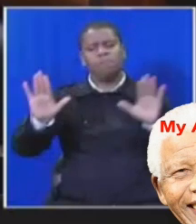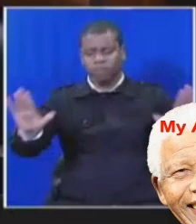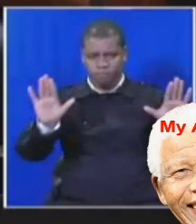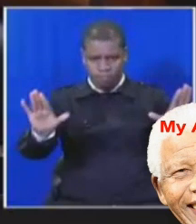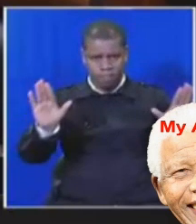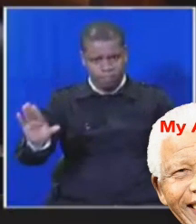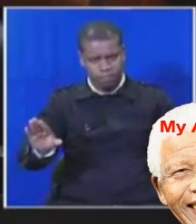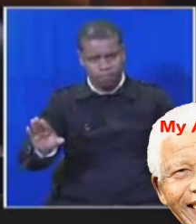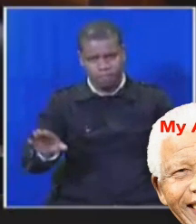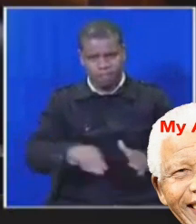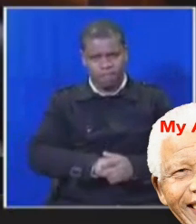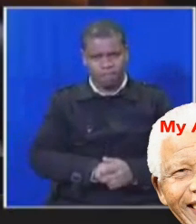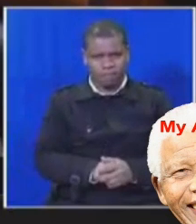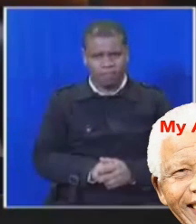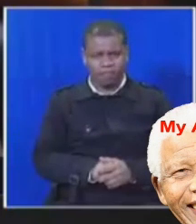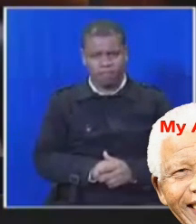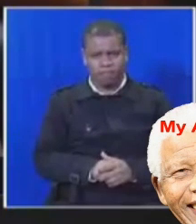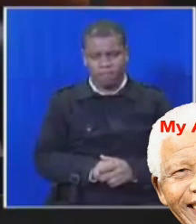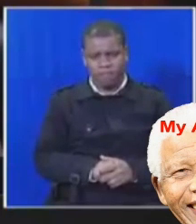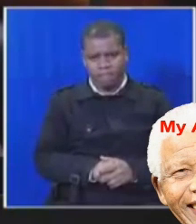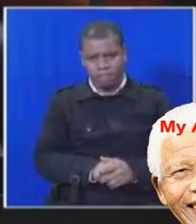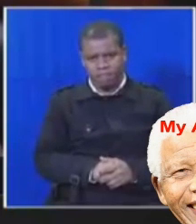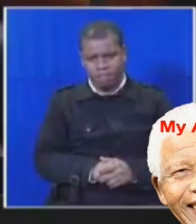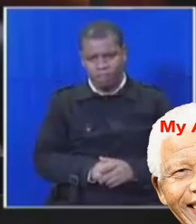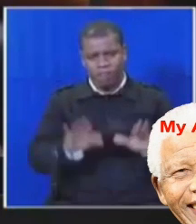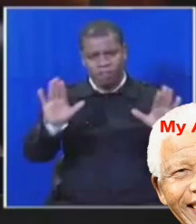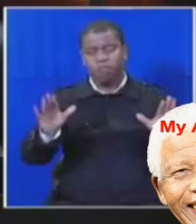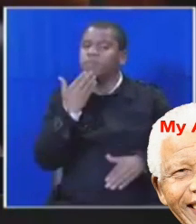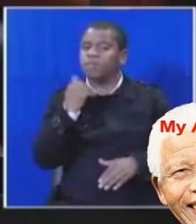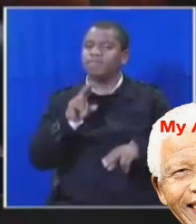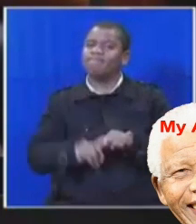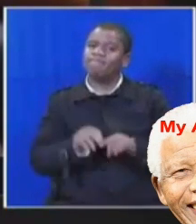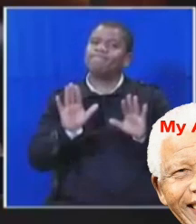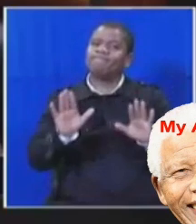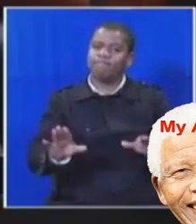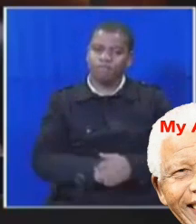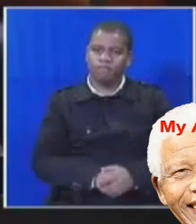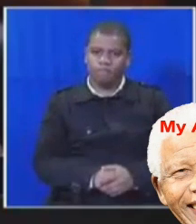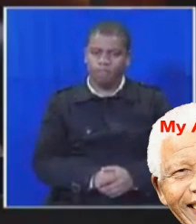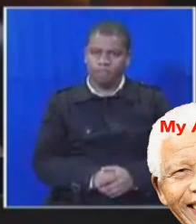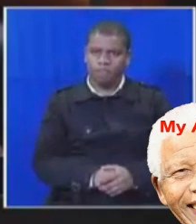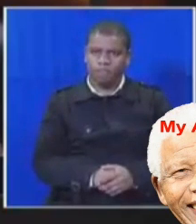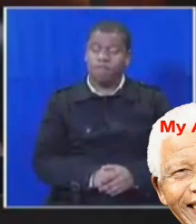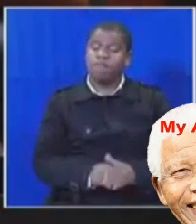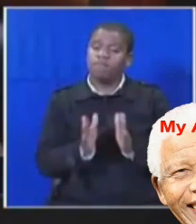member. I'm addressing the member on the podium. Can you take your seat? Can you please take your seat? You will